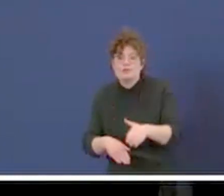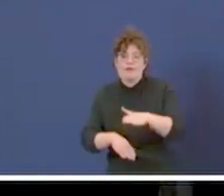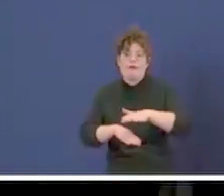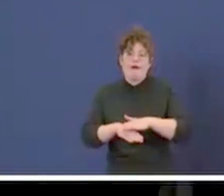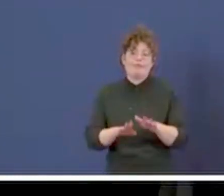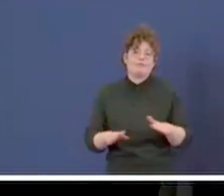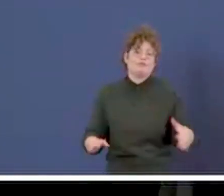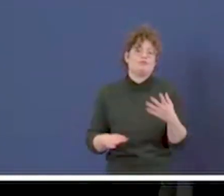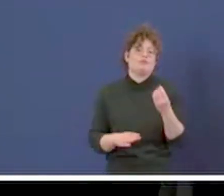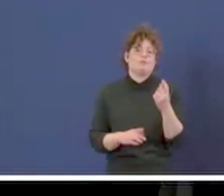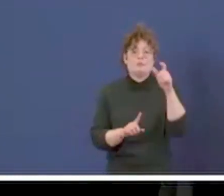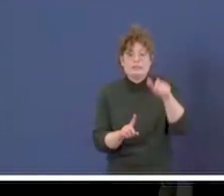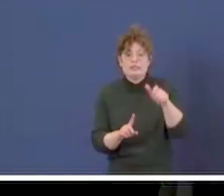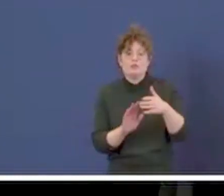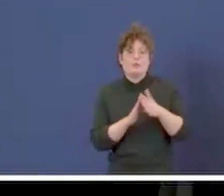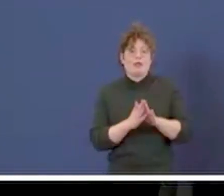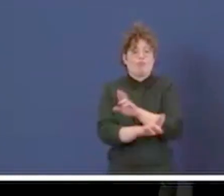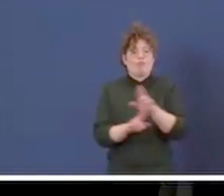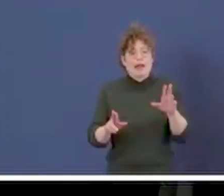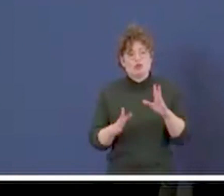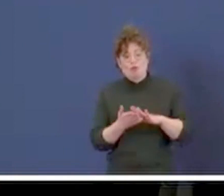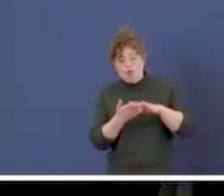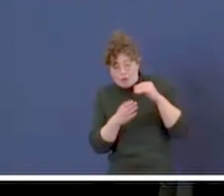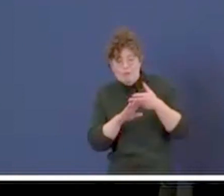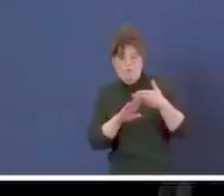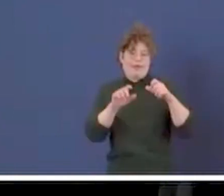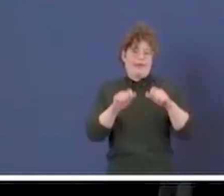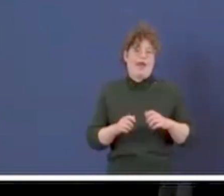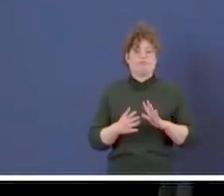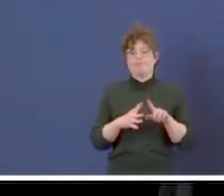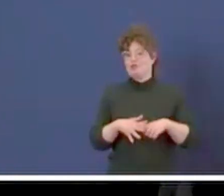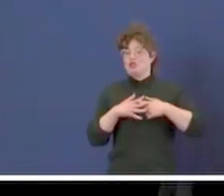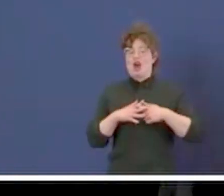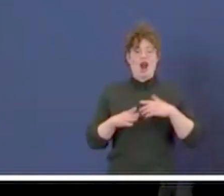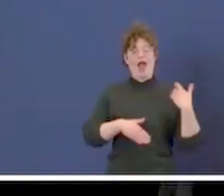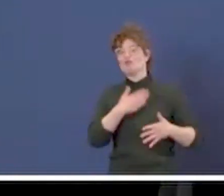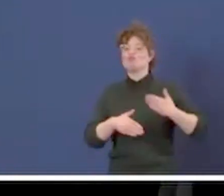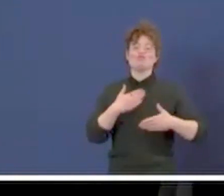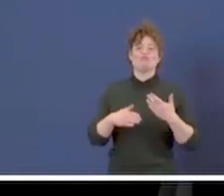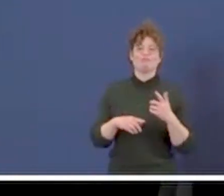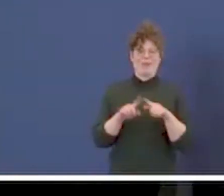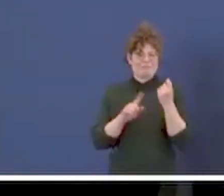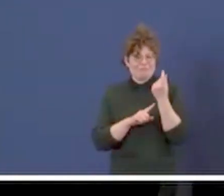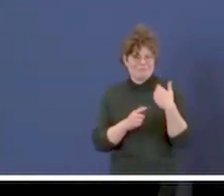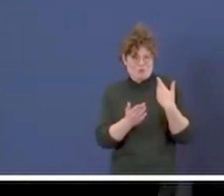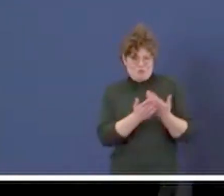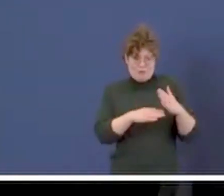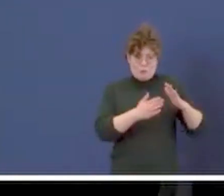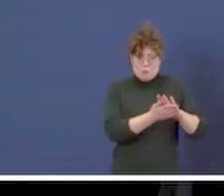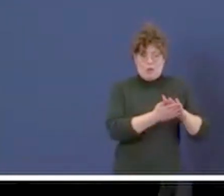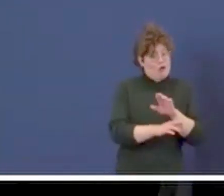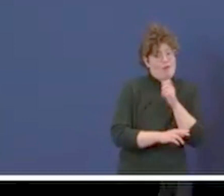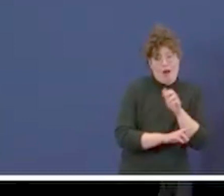on the children needing to be ready to learn before they can get started, even though they're not ready to learn when they enter the